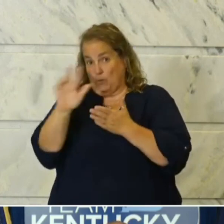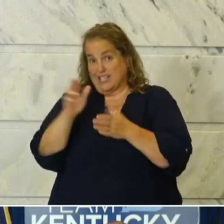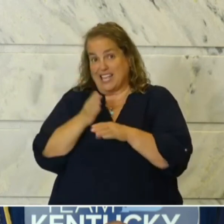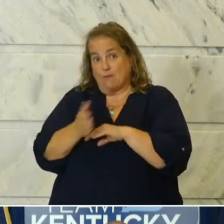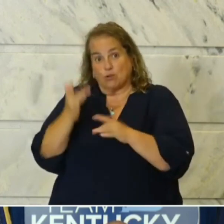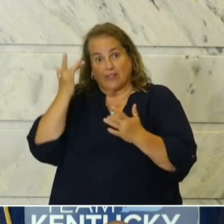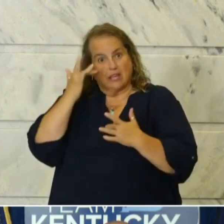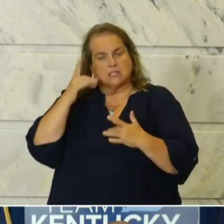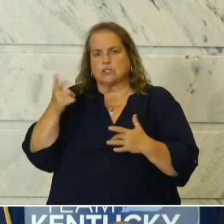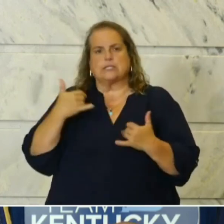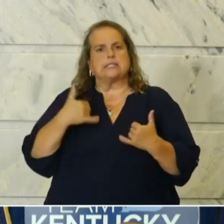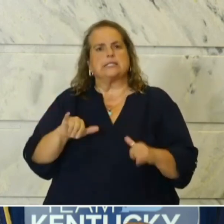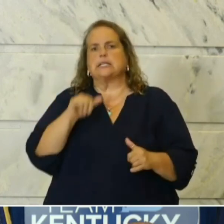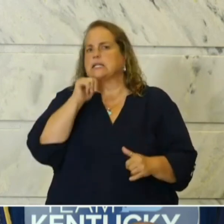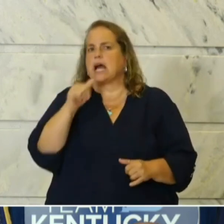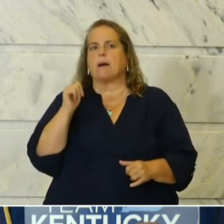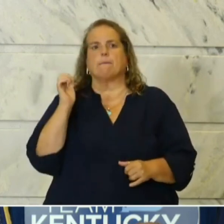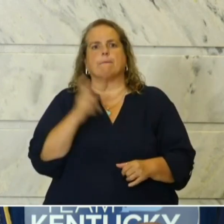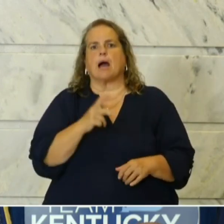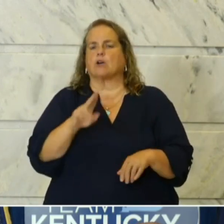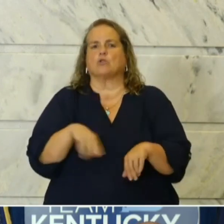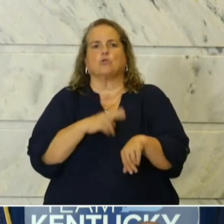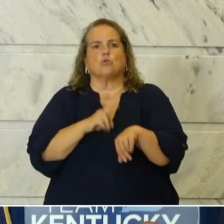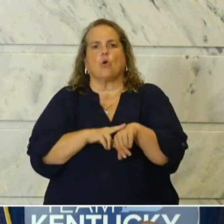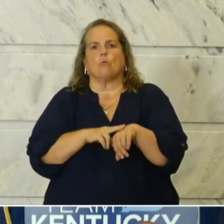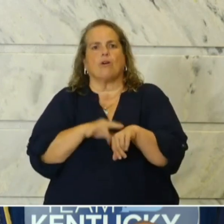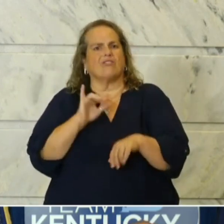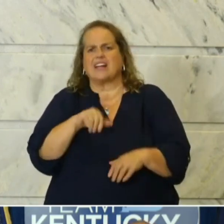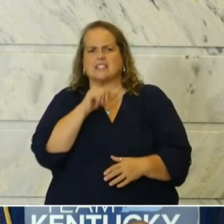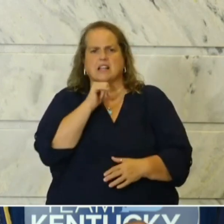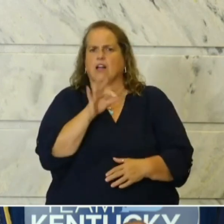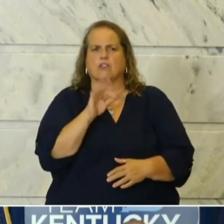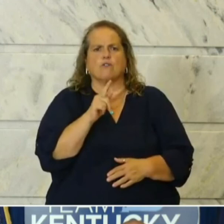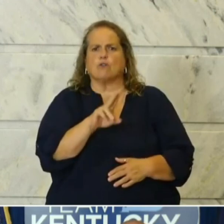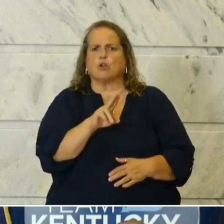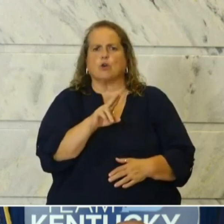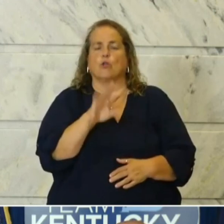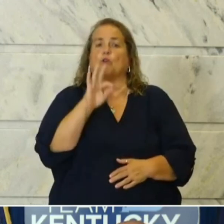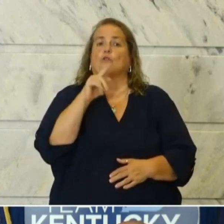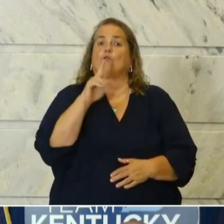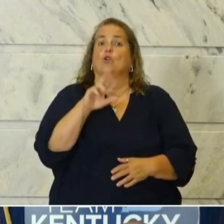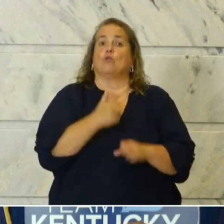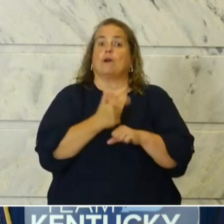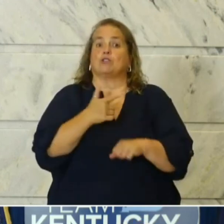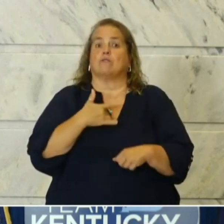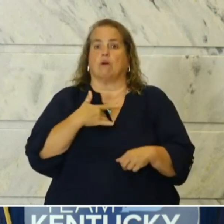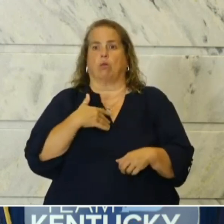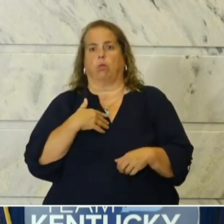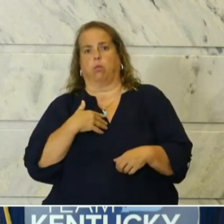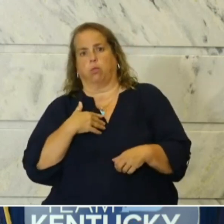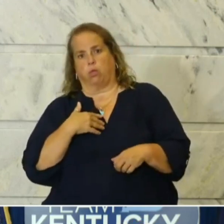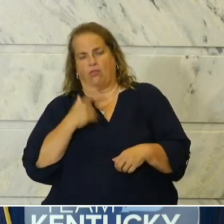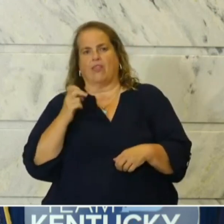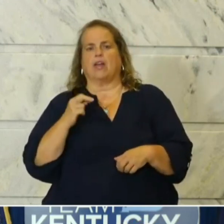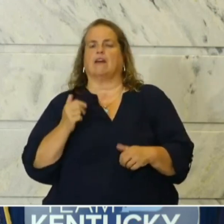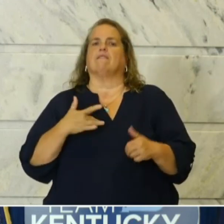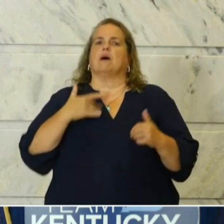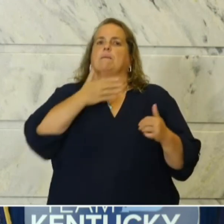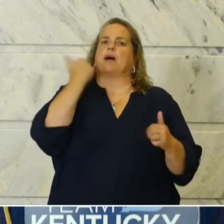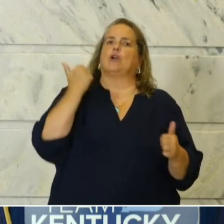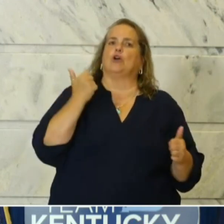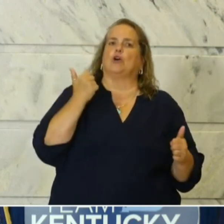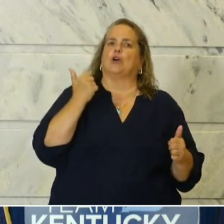still not back to normal. That's not the flu. The flu lays you low for a while and then you bounce back. That's a lot longer